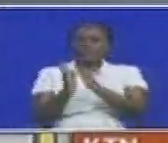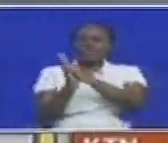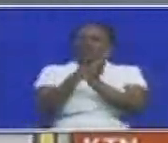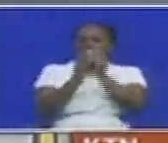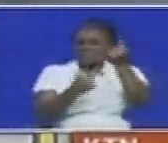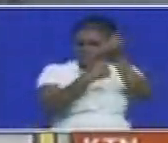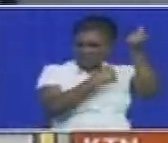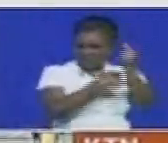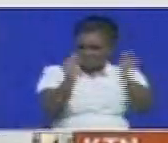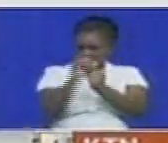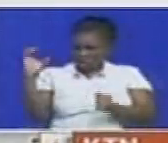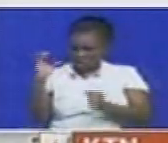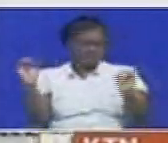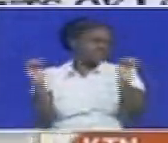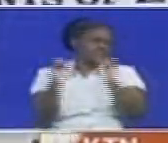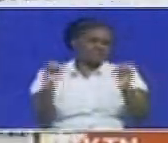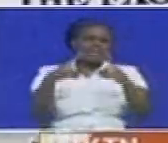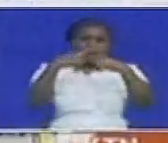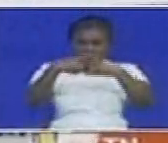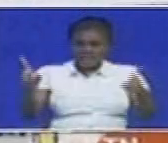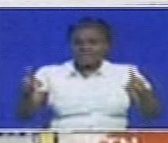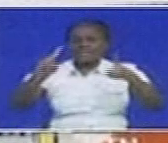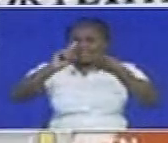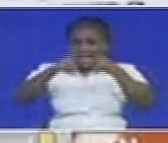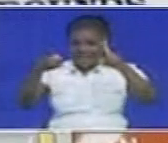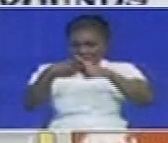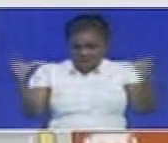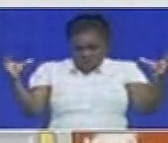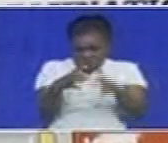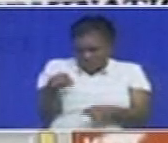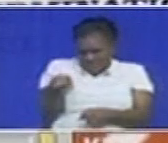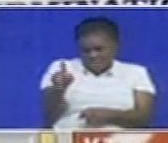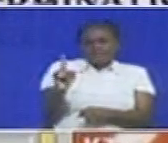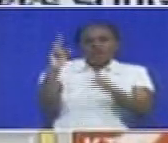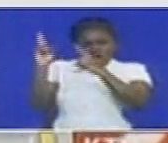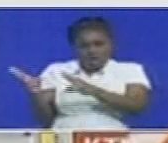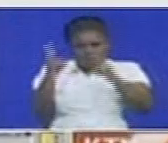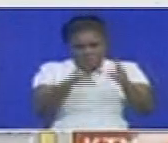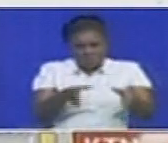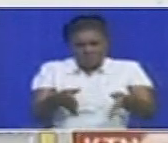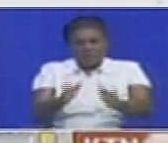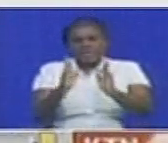hayakufadhiliwa na muungano wa Koda, bali na kampuni ya Standard Group kama kawaida yake.